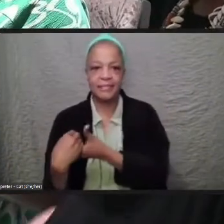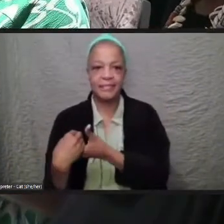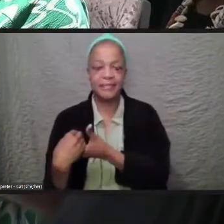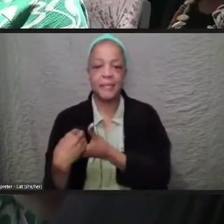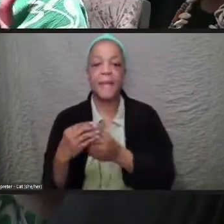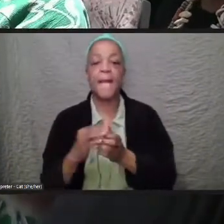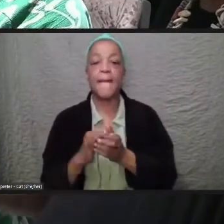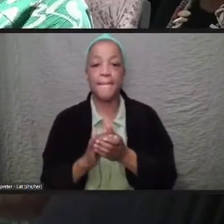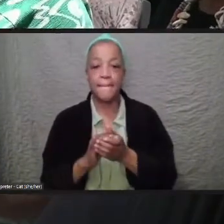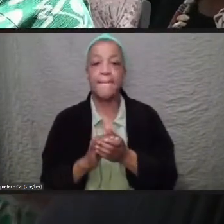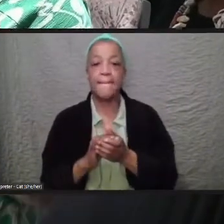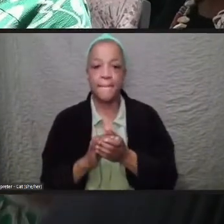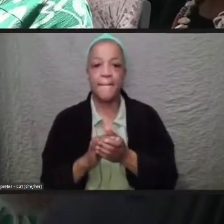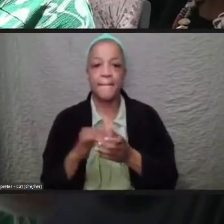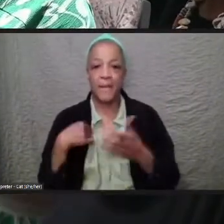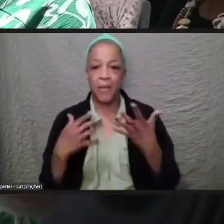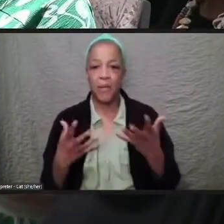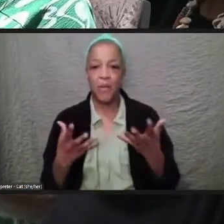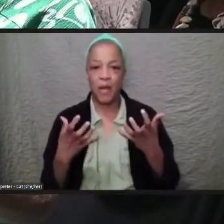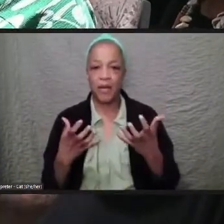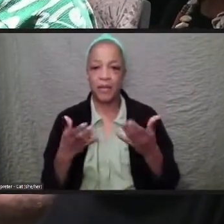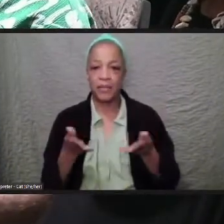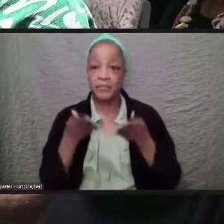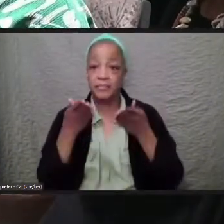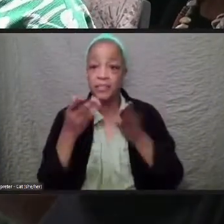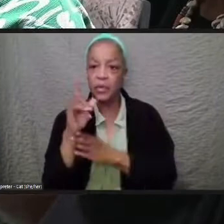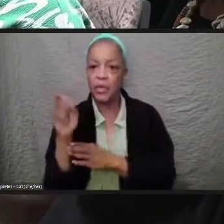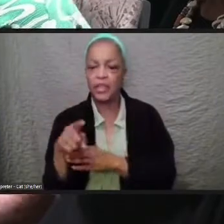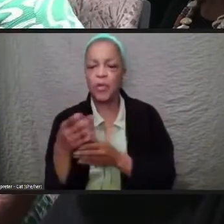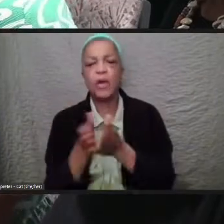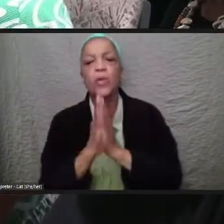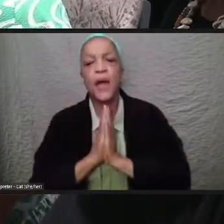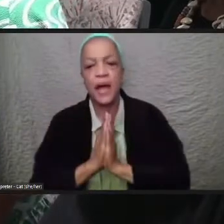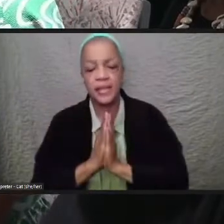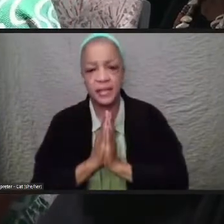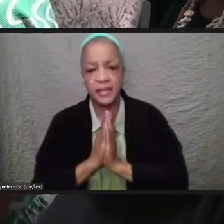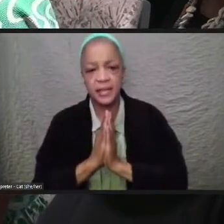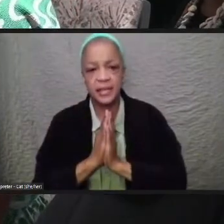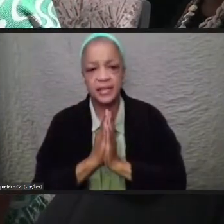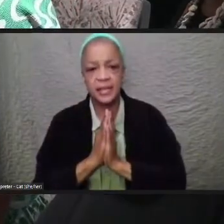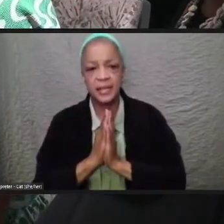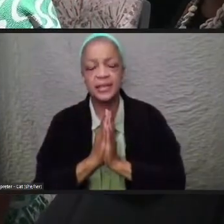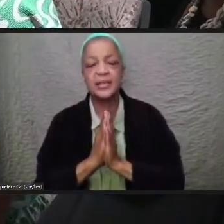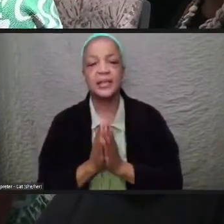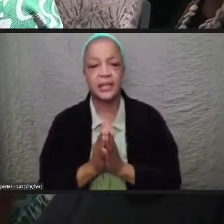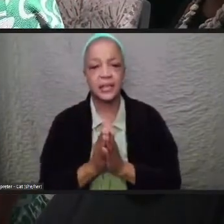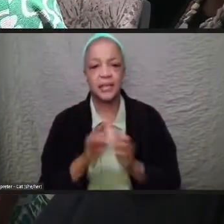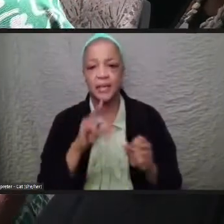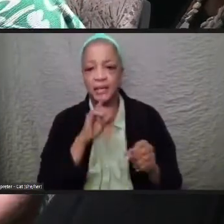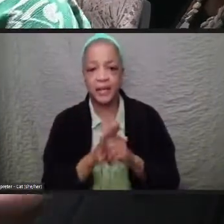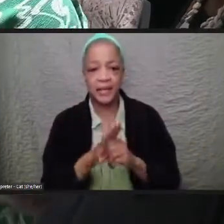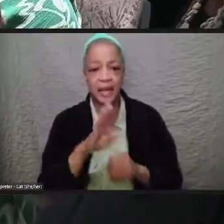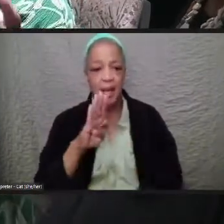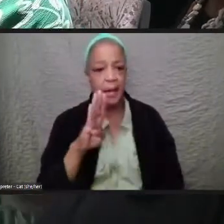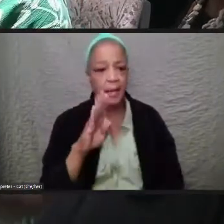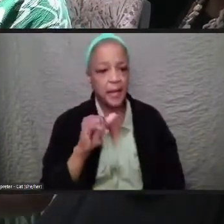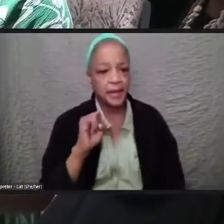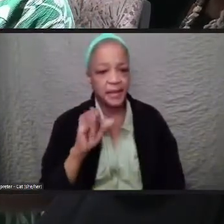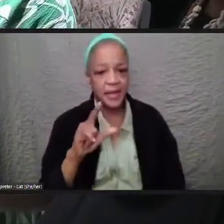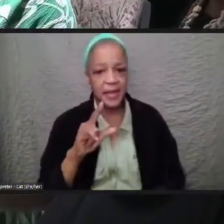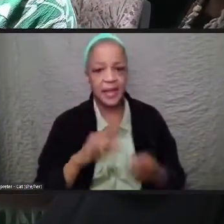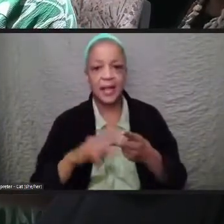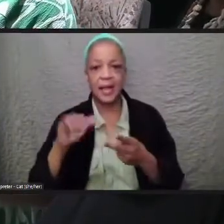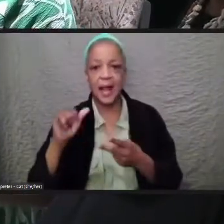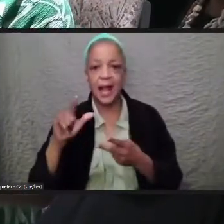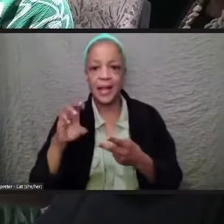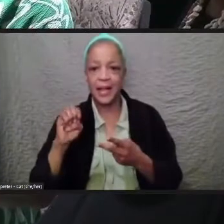I'd like to sort of pose the question and ask, and I want to make sure that we bring Basil and Ali back into